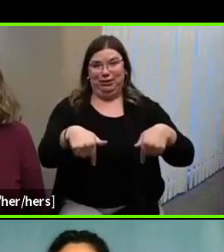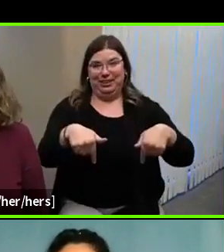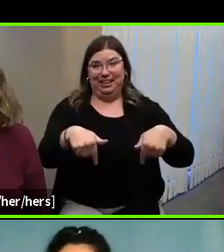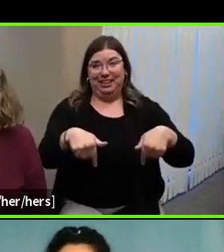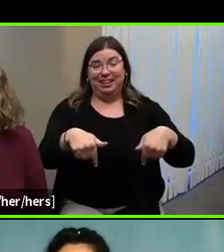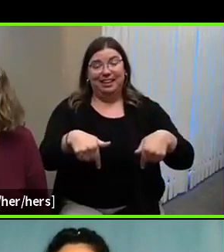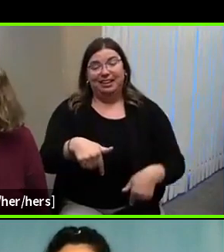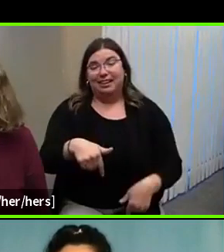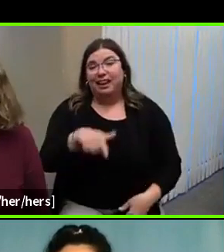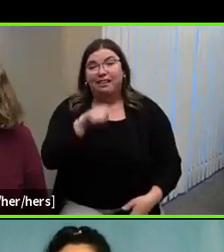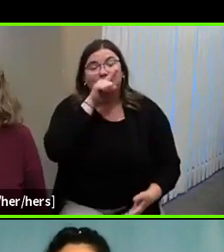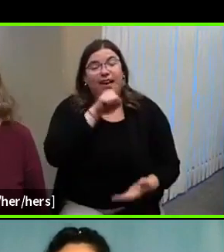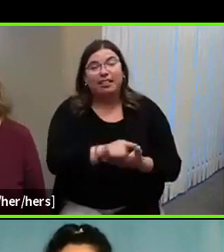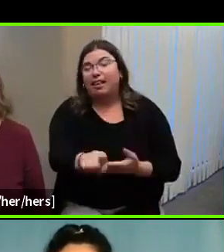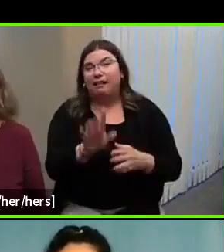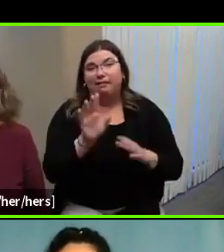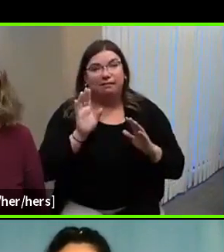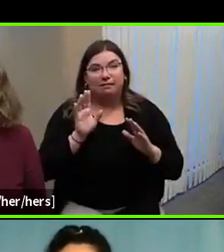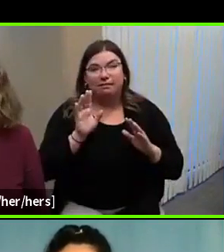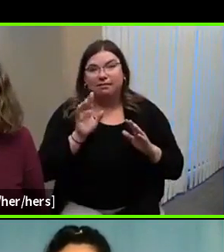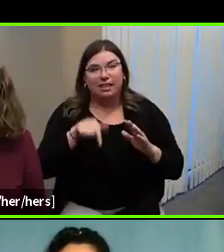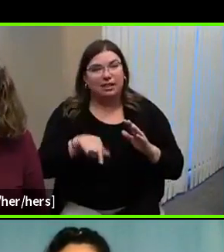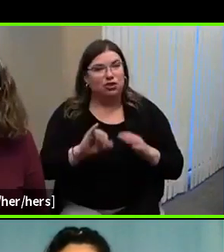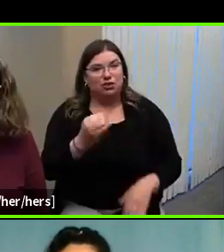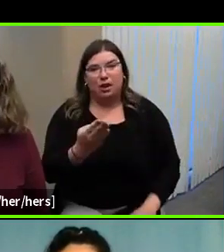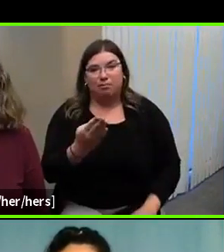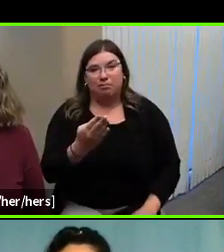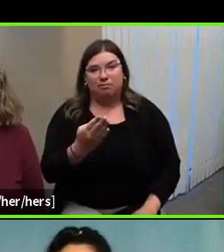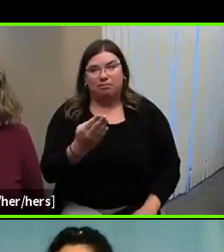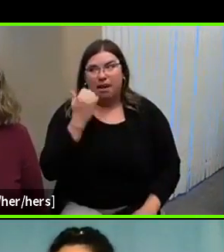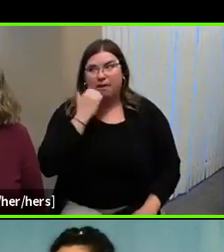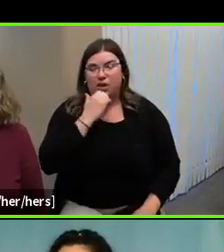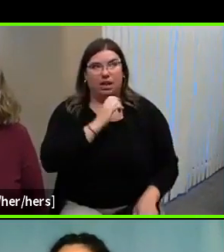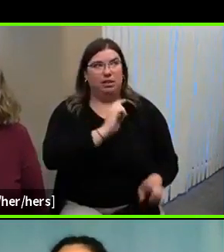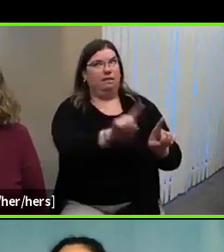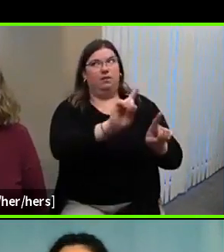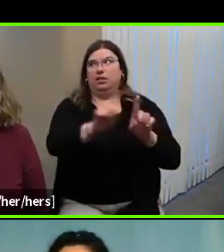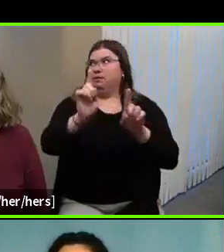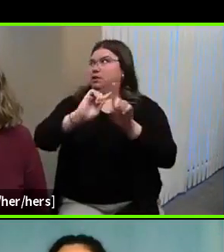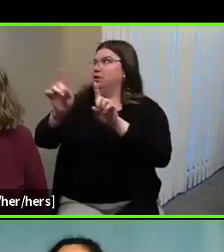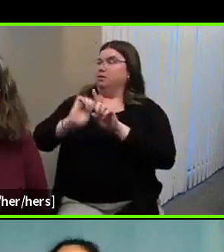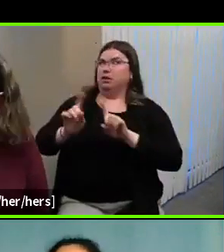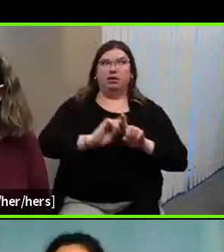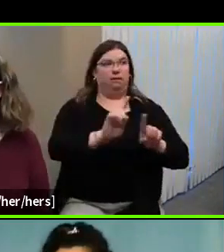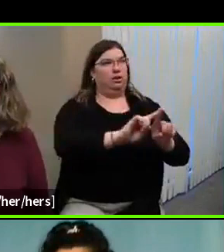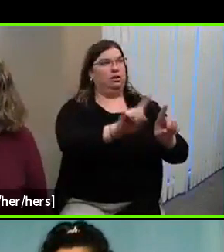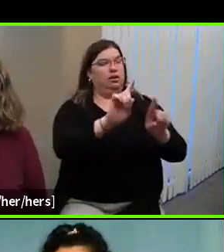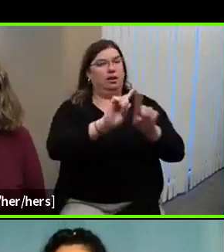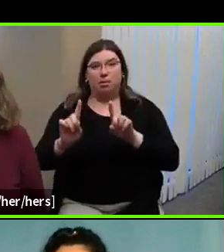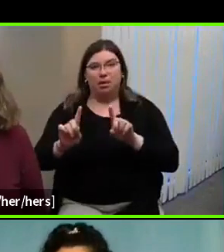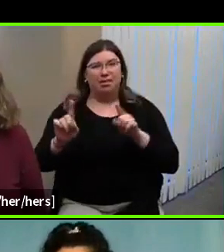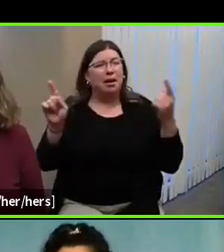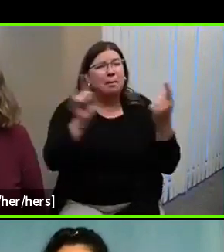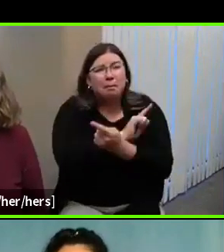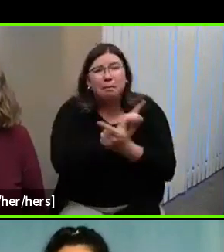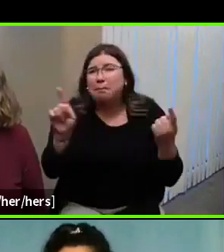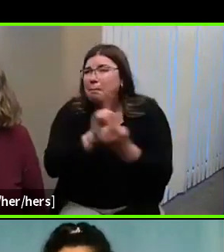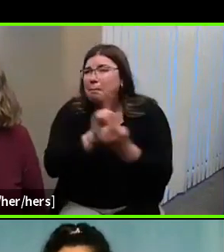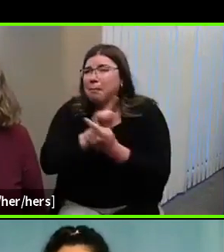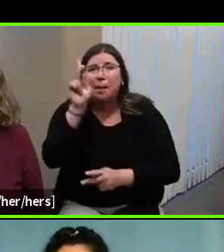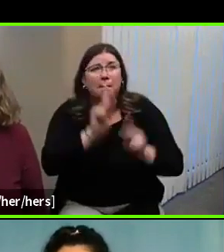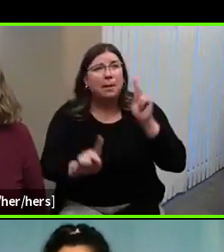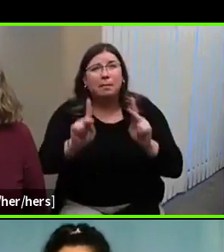I fell in love with it. You never have the same day twice. I meet people I would never have met before.